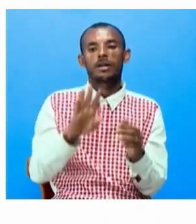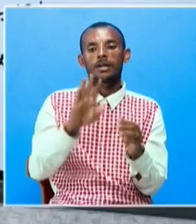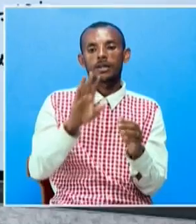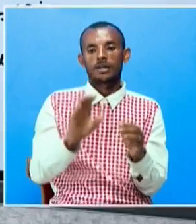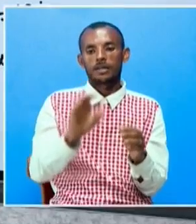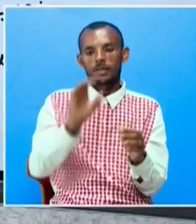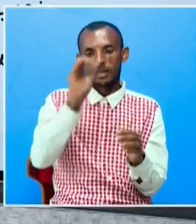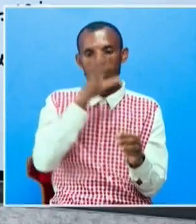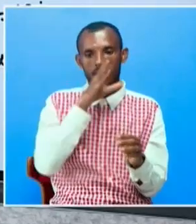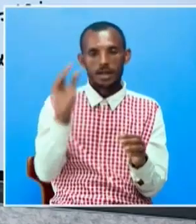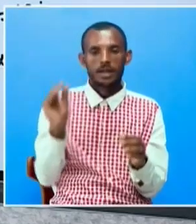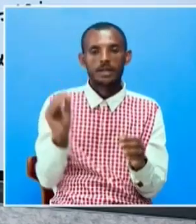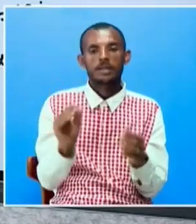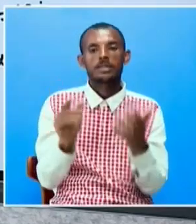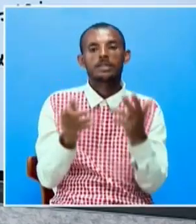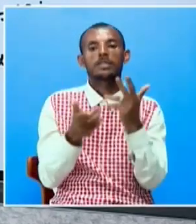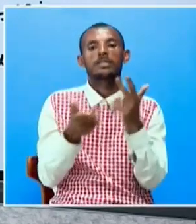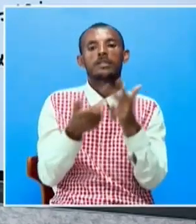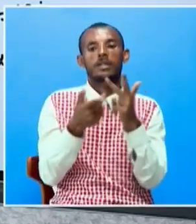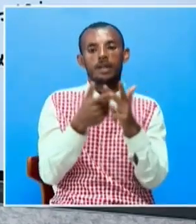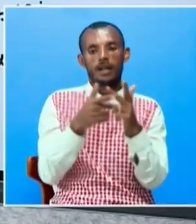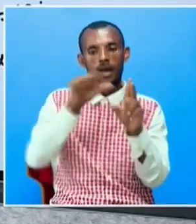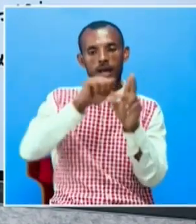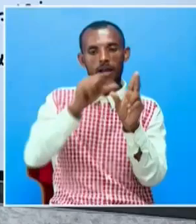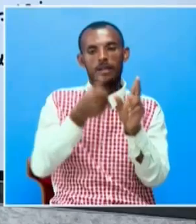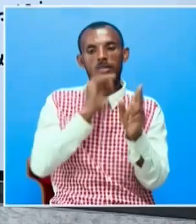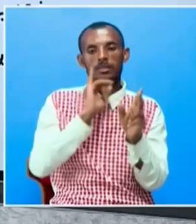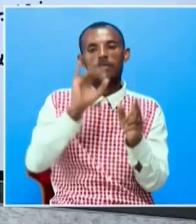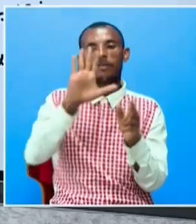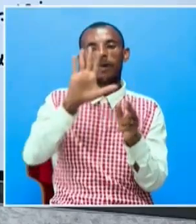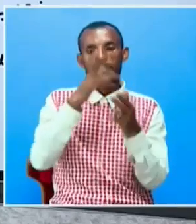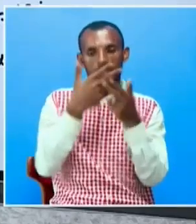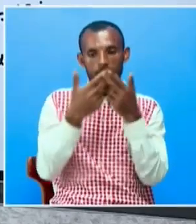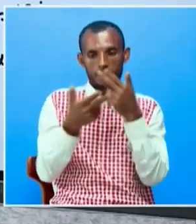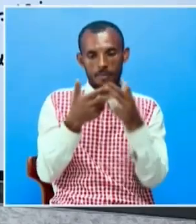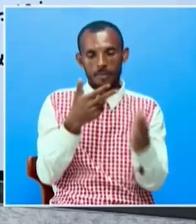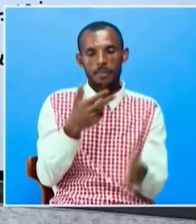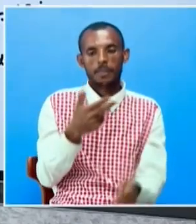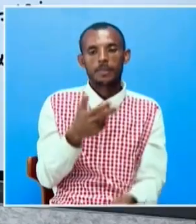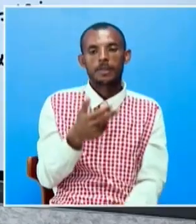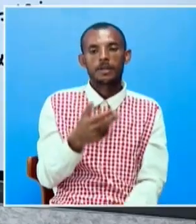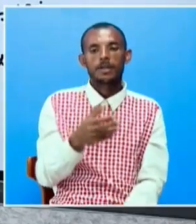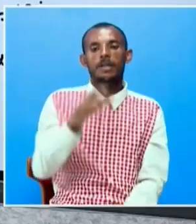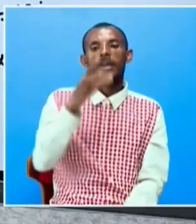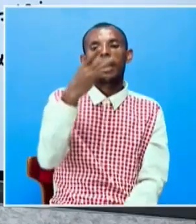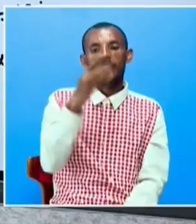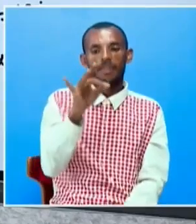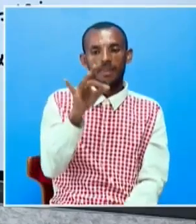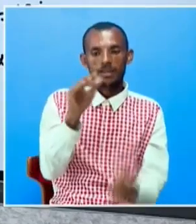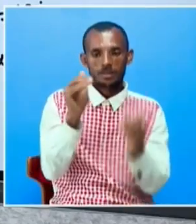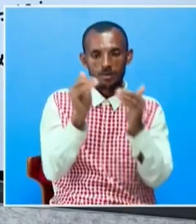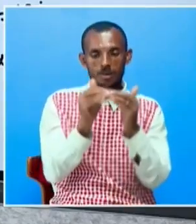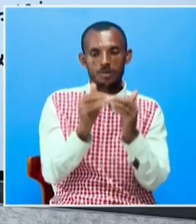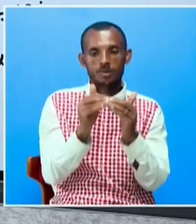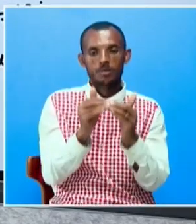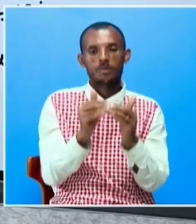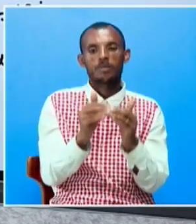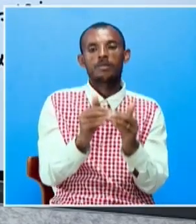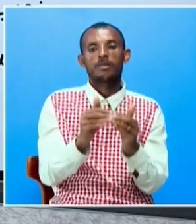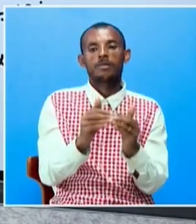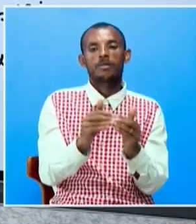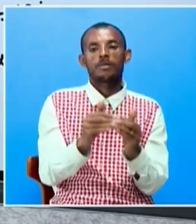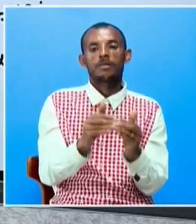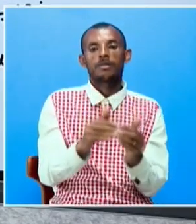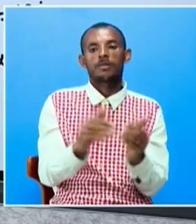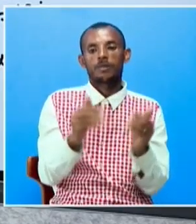And the third angle is this 5 times 18. It gives you this 5 times